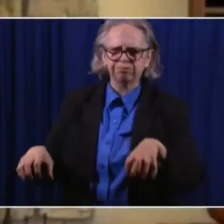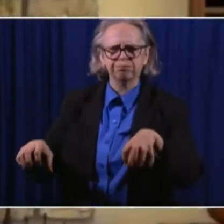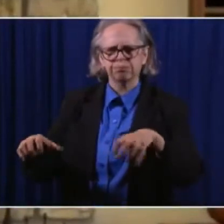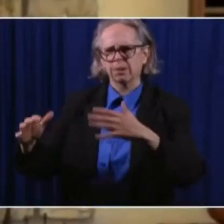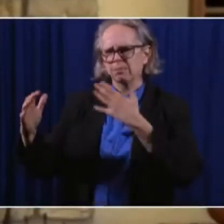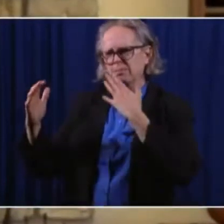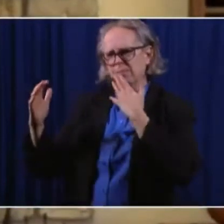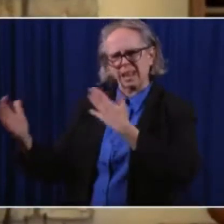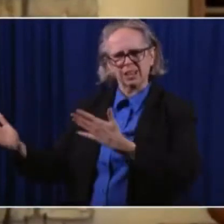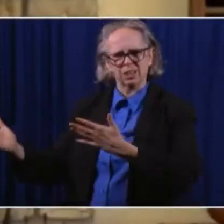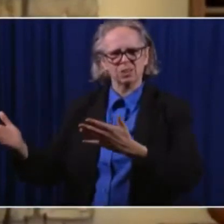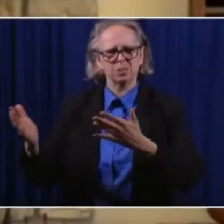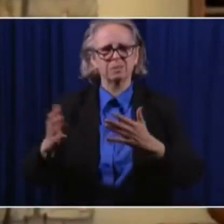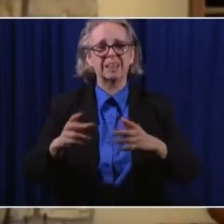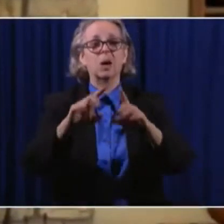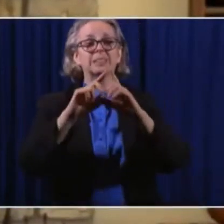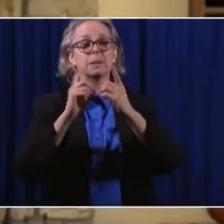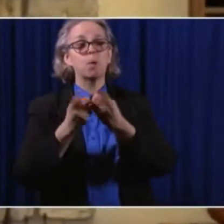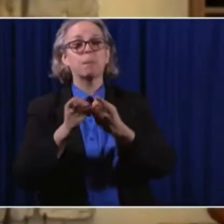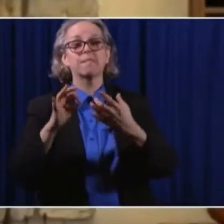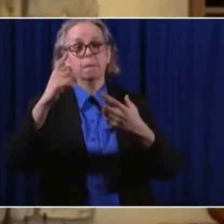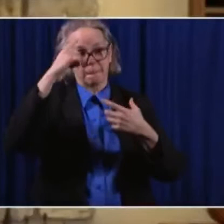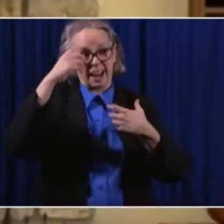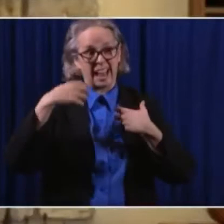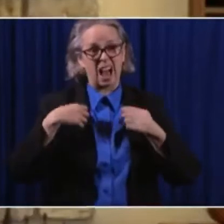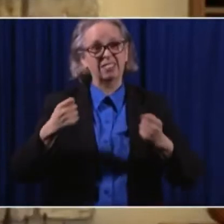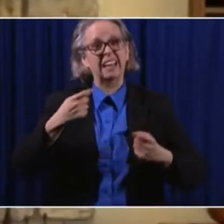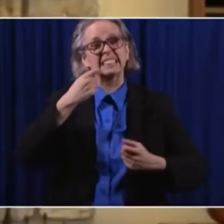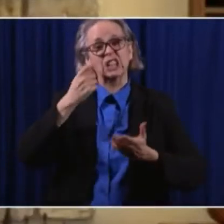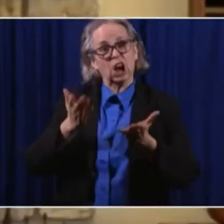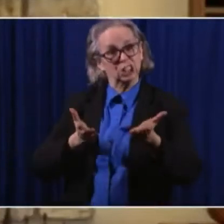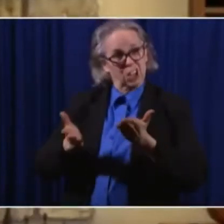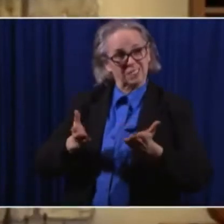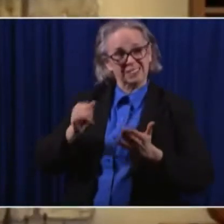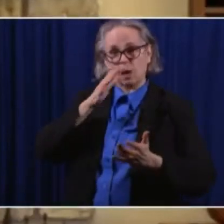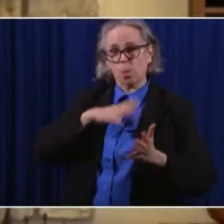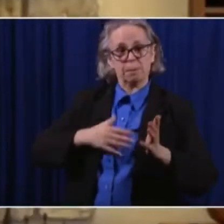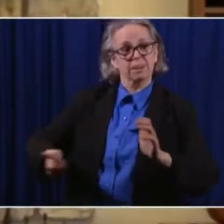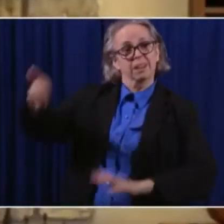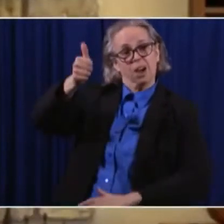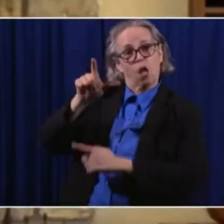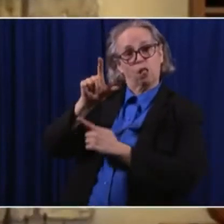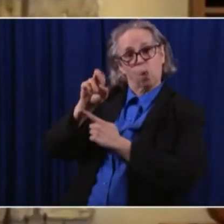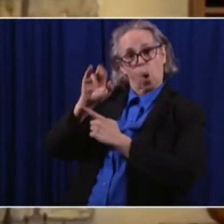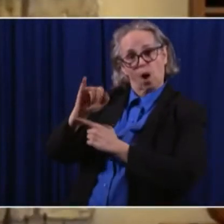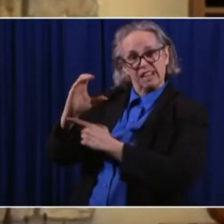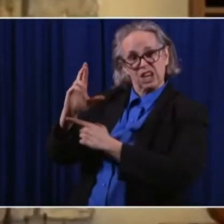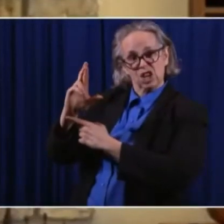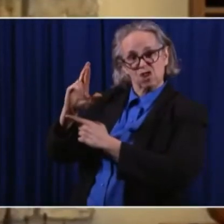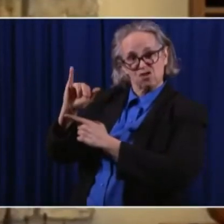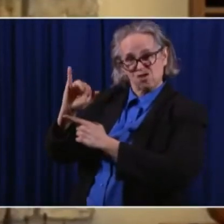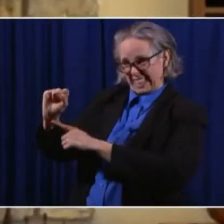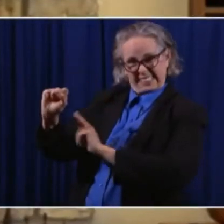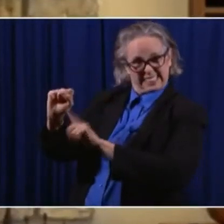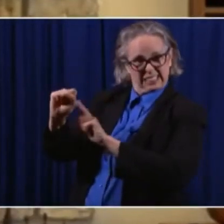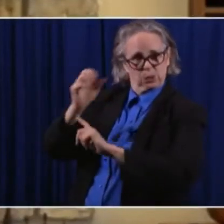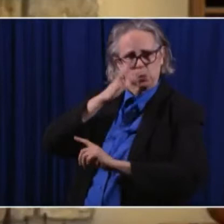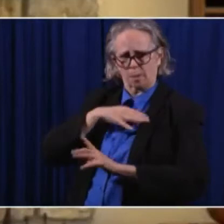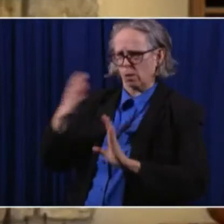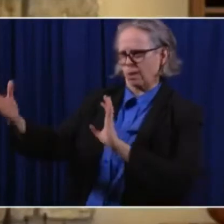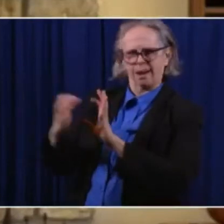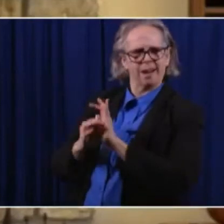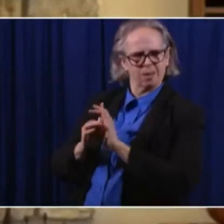Services Director Lori Chris is next, and we're going to Skype her in. And Lori, you've talked to me a